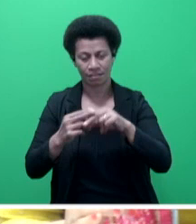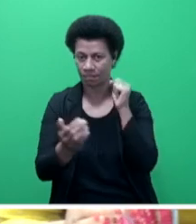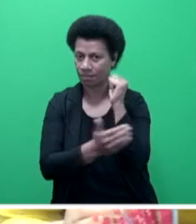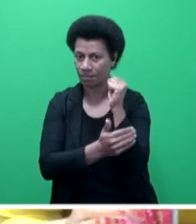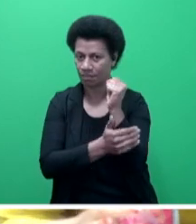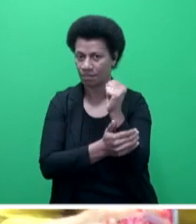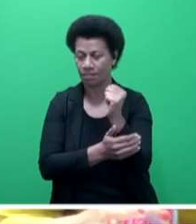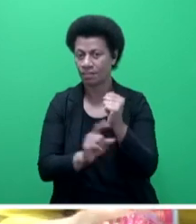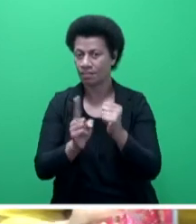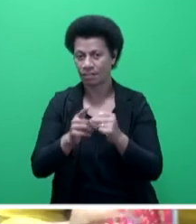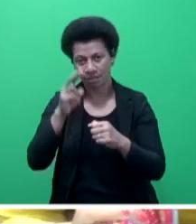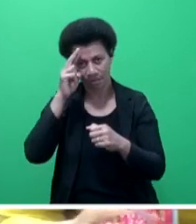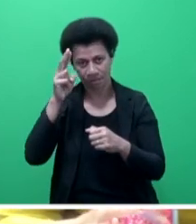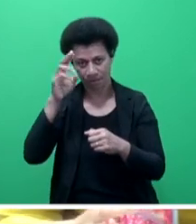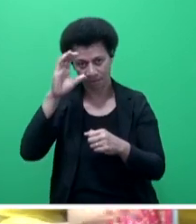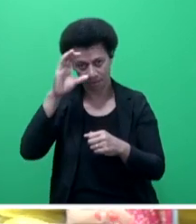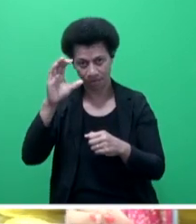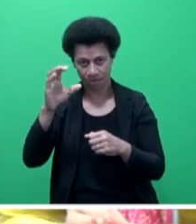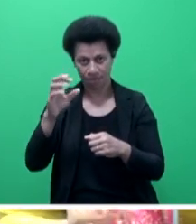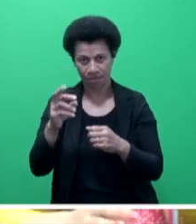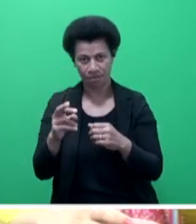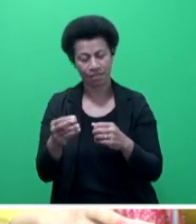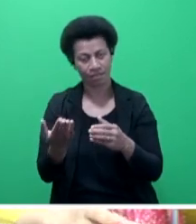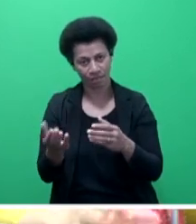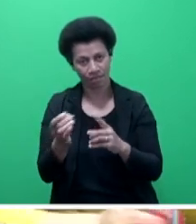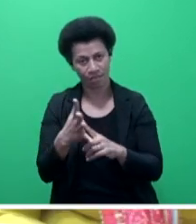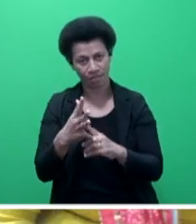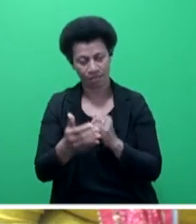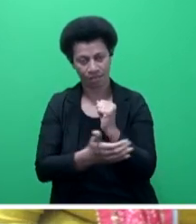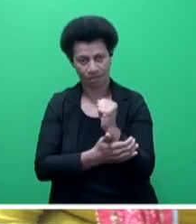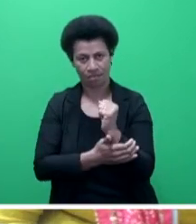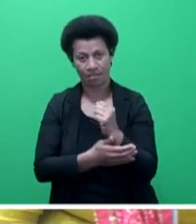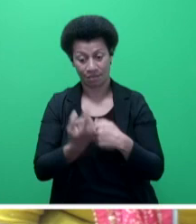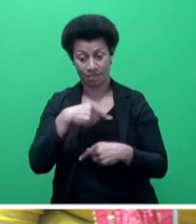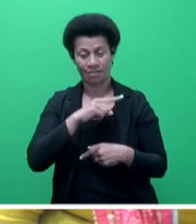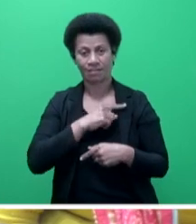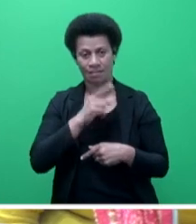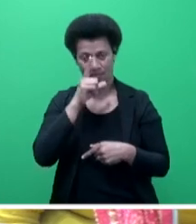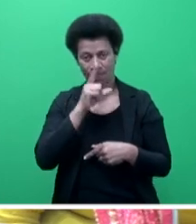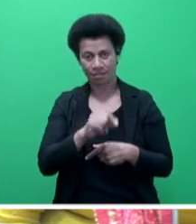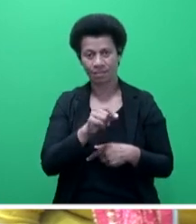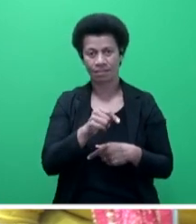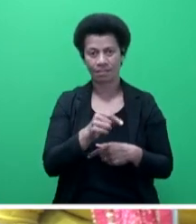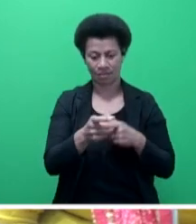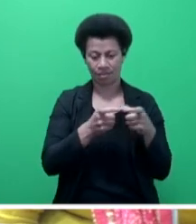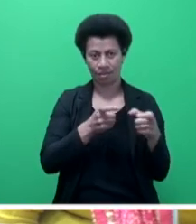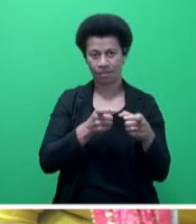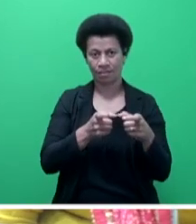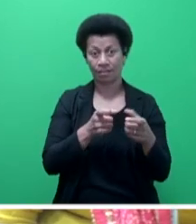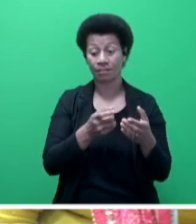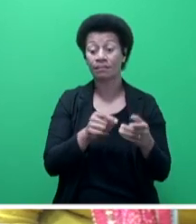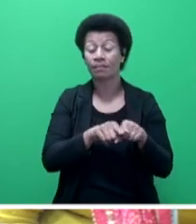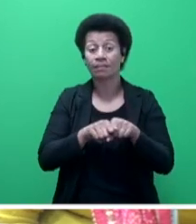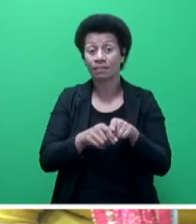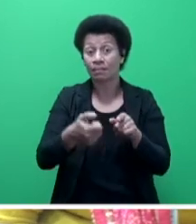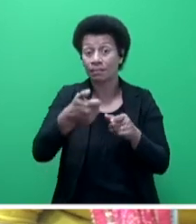national psyche. So, Mr. Speaker, sir, we then said that we could become an equity holder. In that way, we could actually give the $6